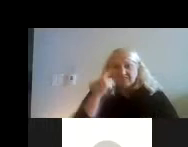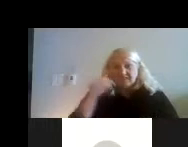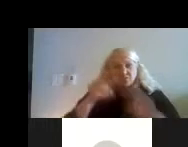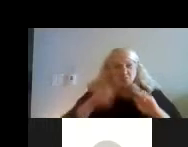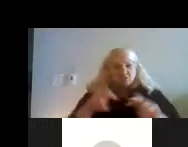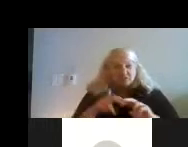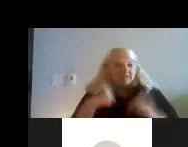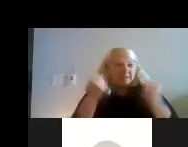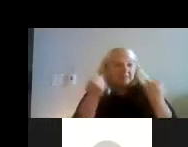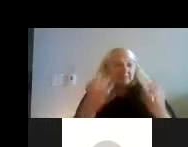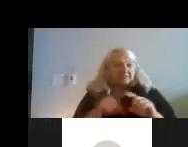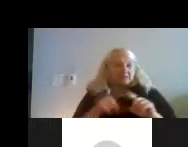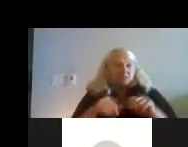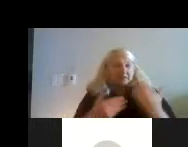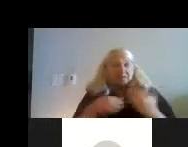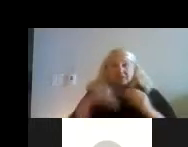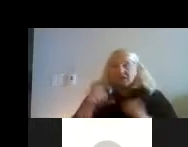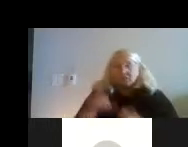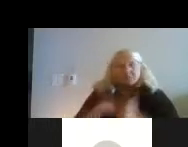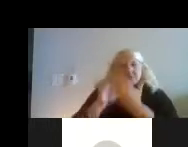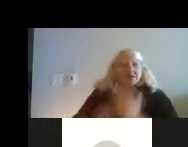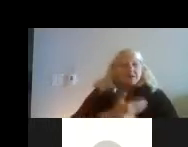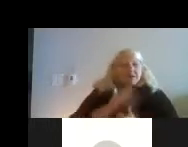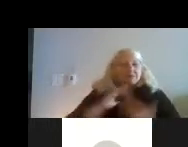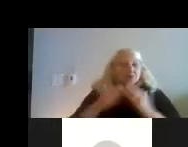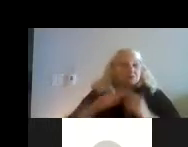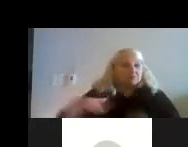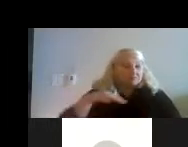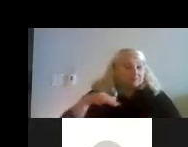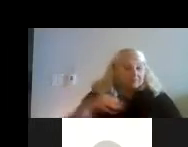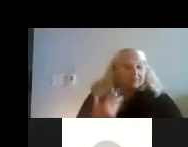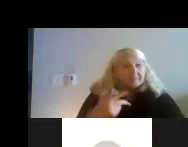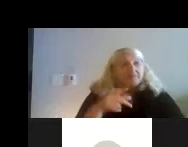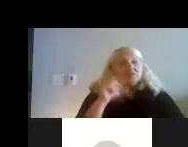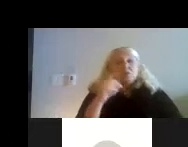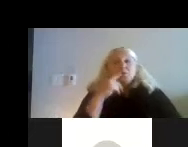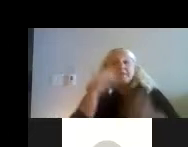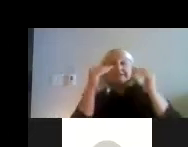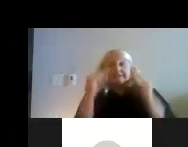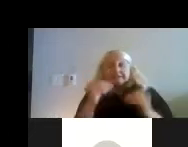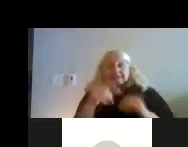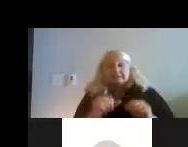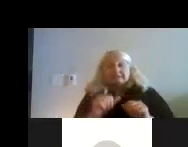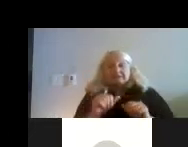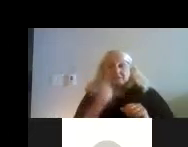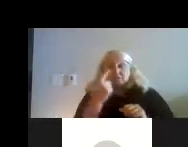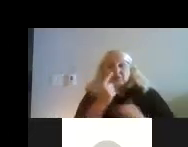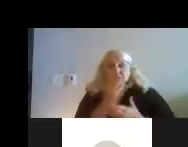which we can empower our community partners. And so the next one I want to talk about